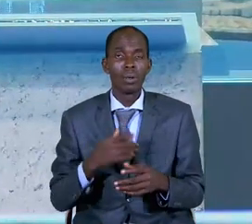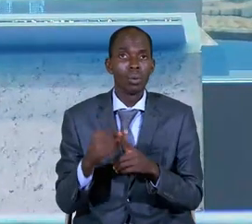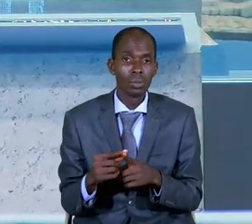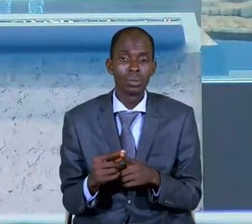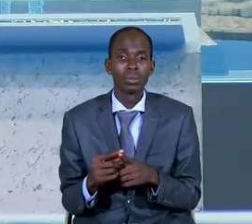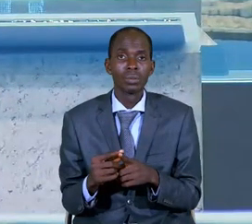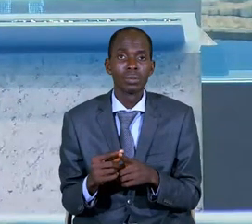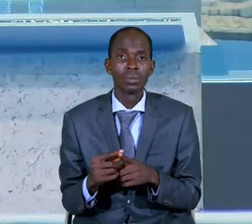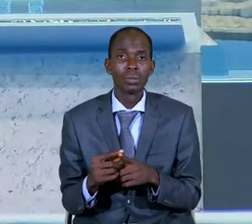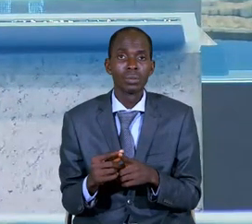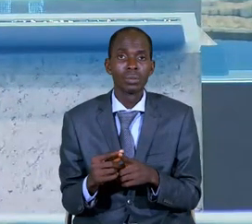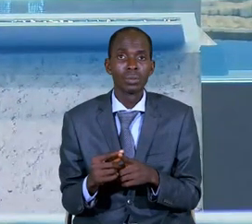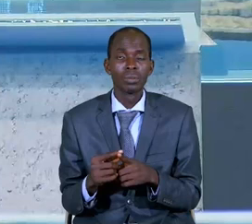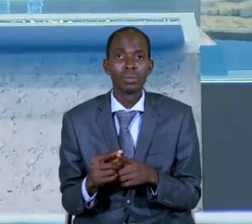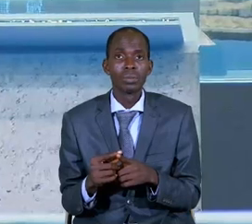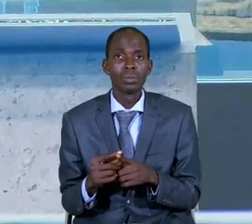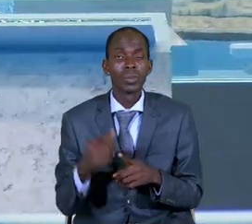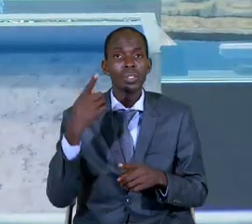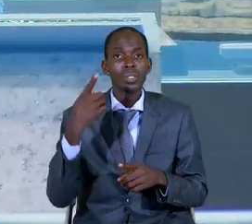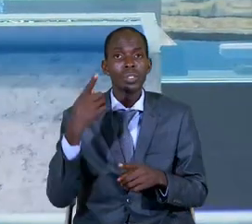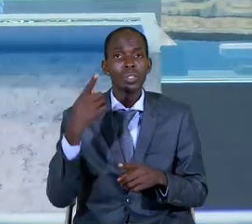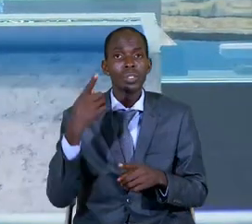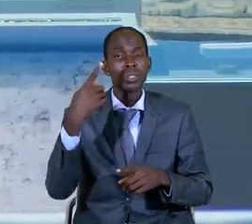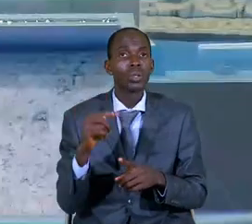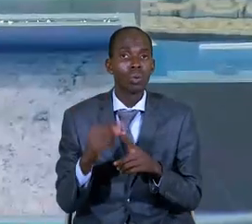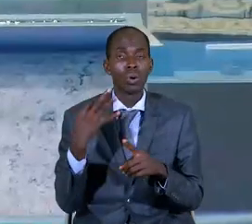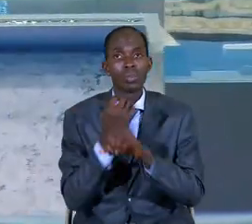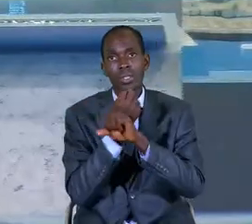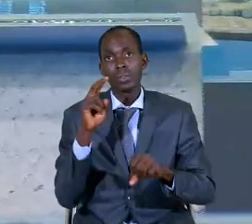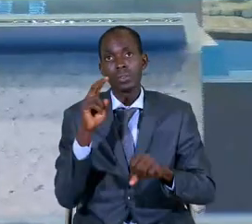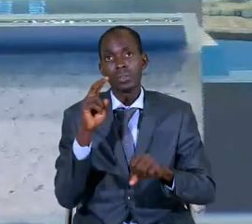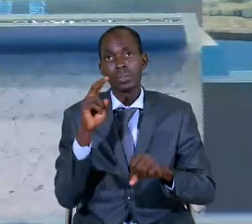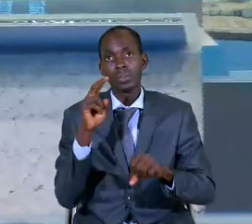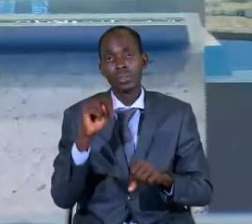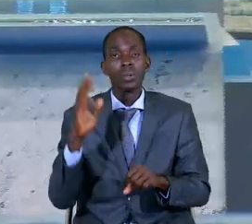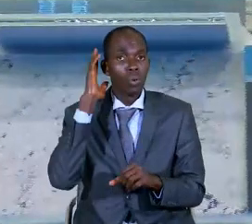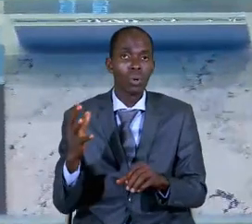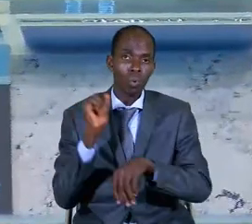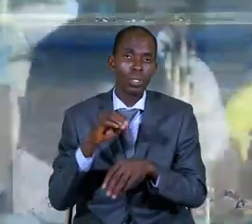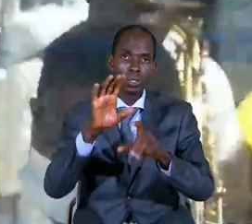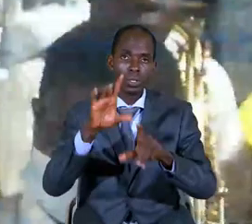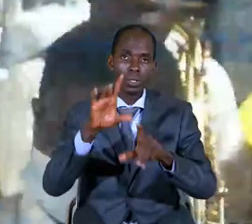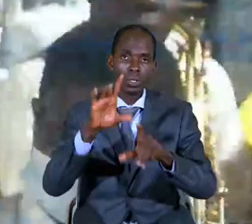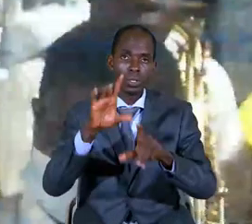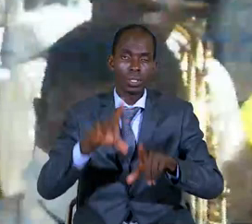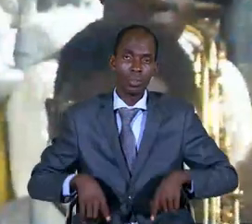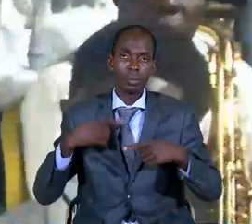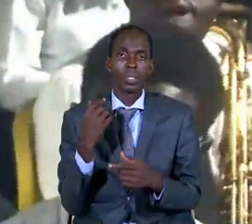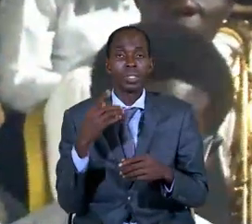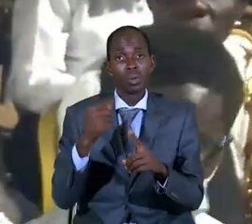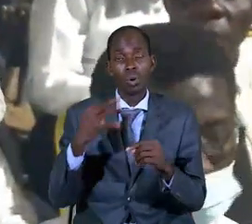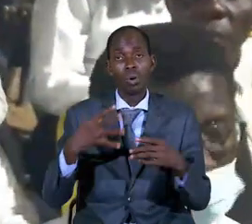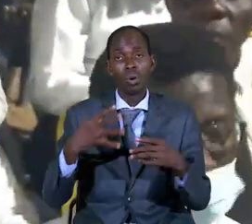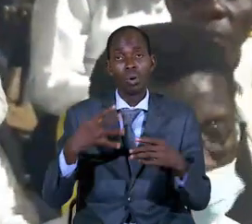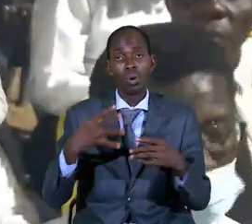my mouth be. The word of salvation will take effect in your life. The word of